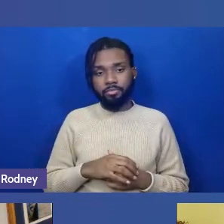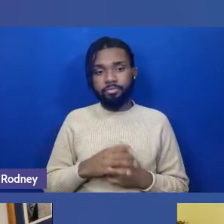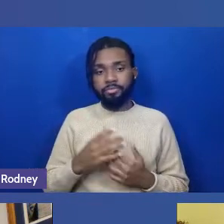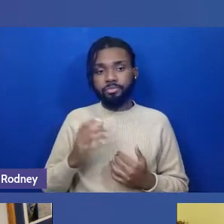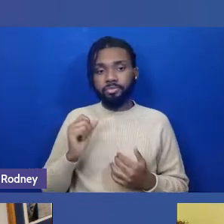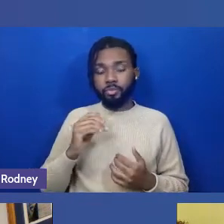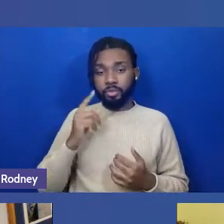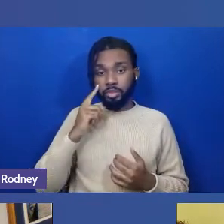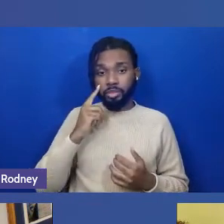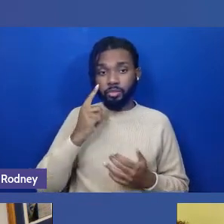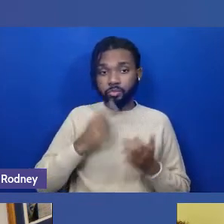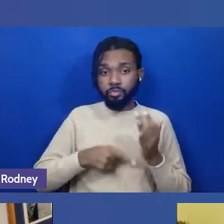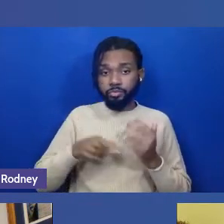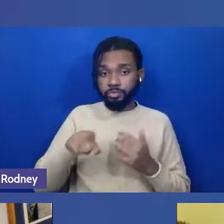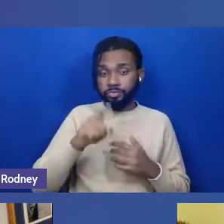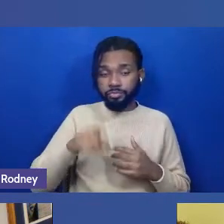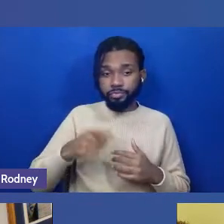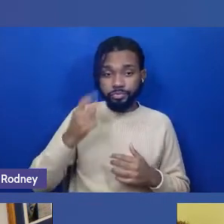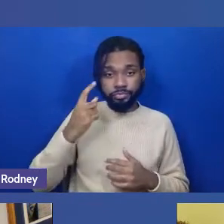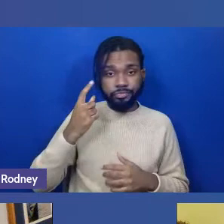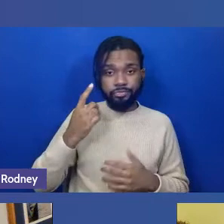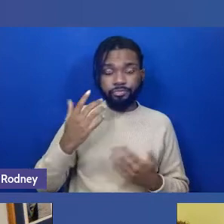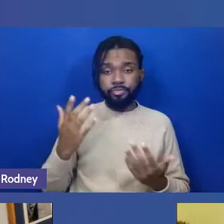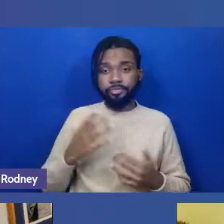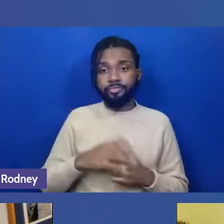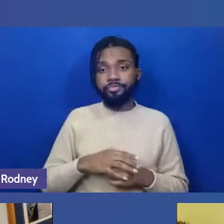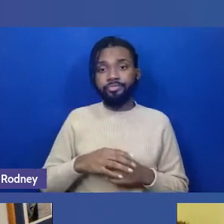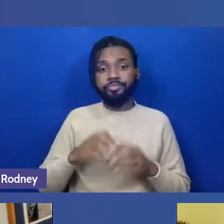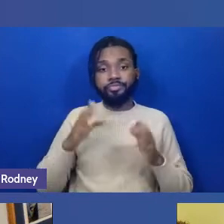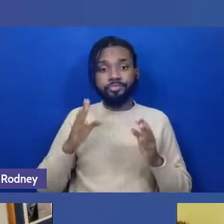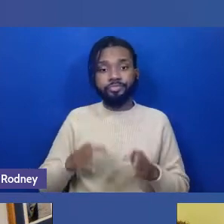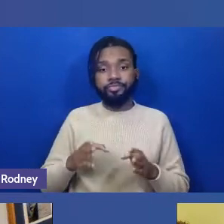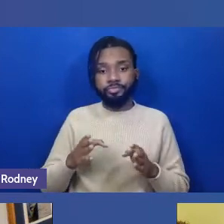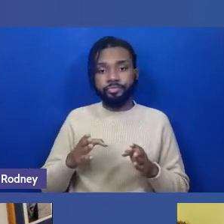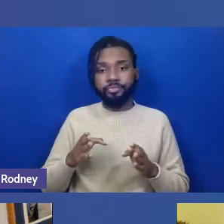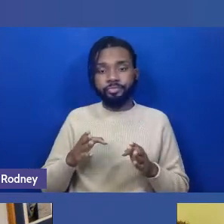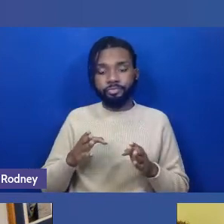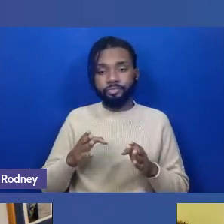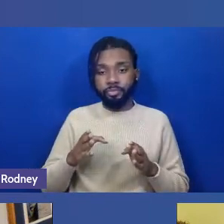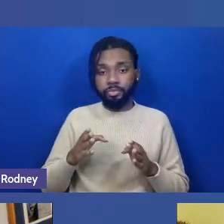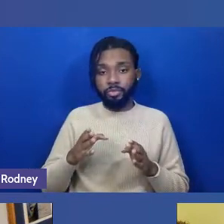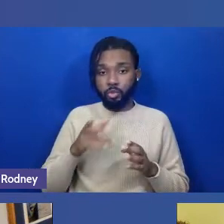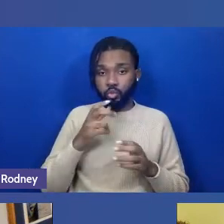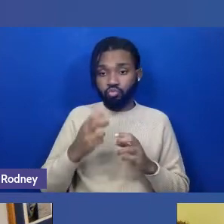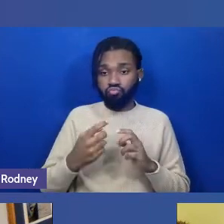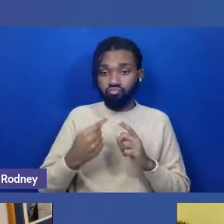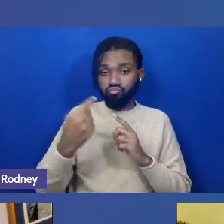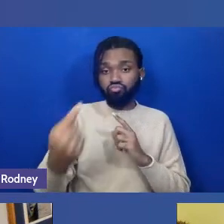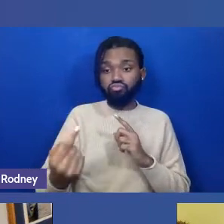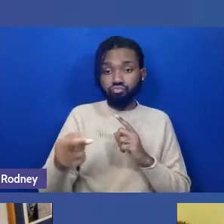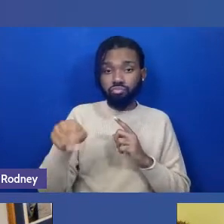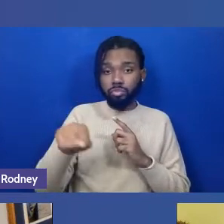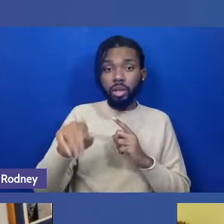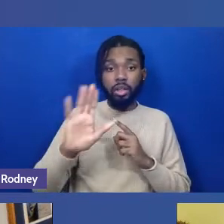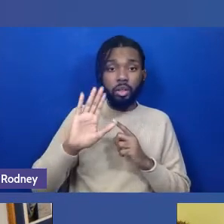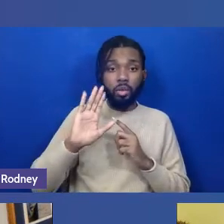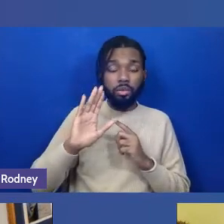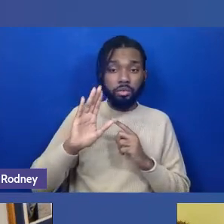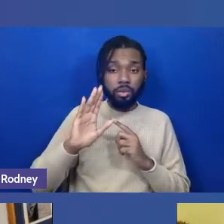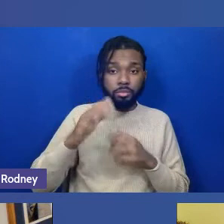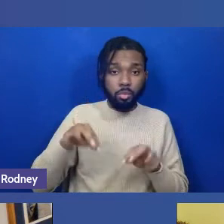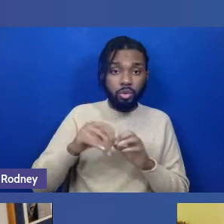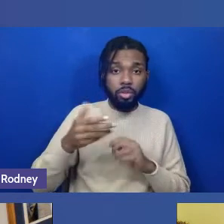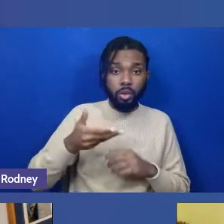have to really, I think, understand from the beginning is that the person across from you welcomes transformation, welcomes